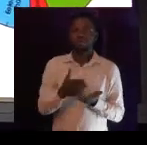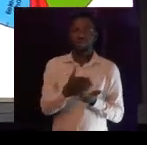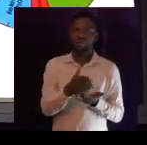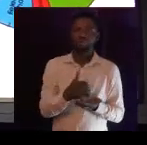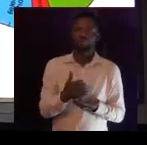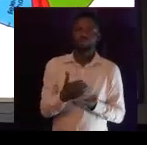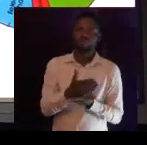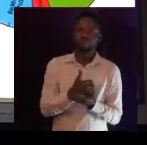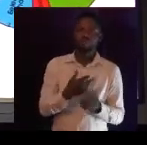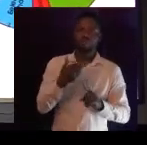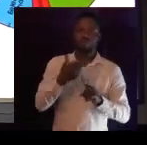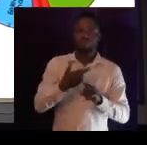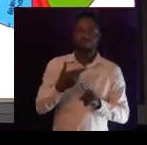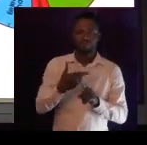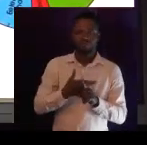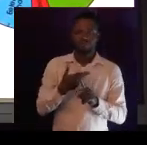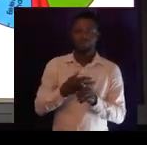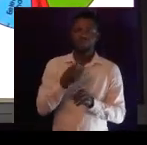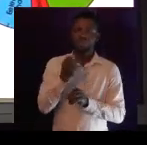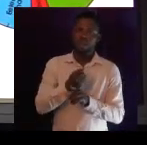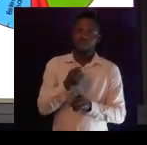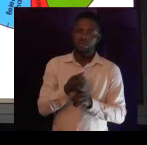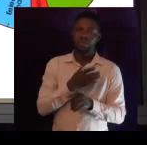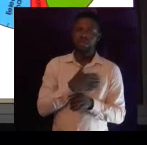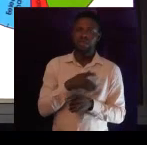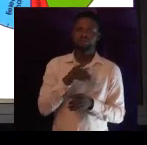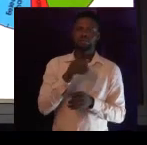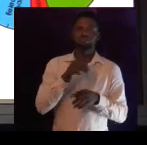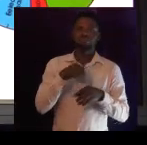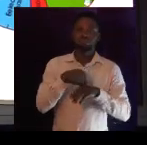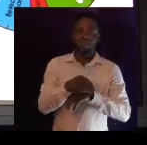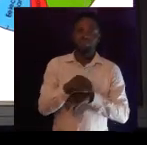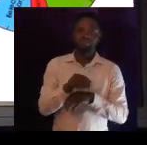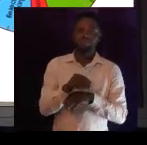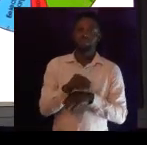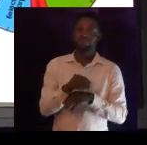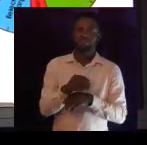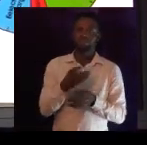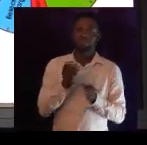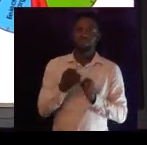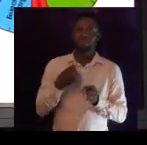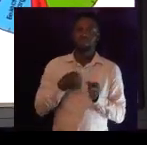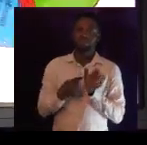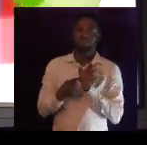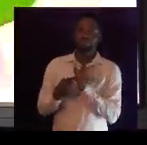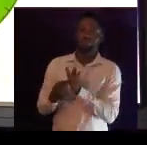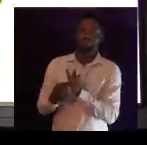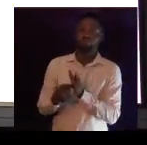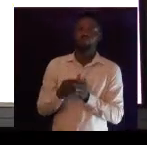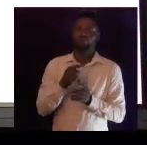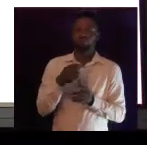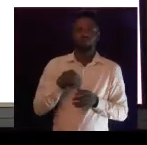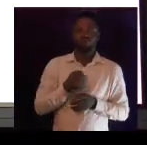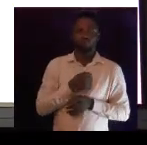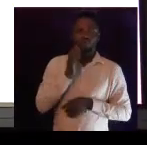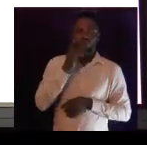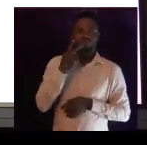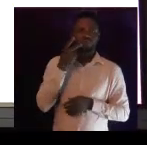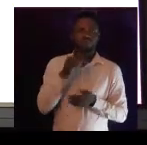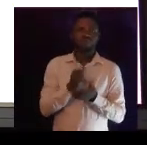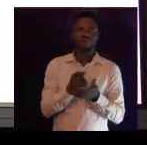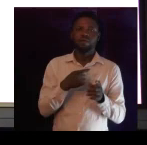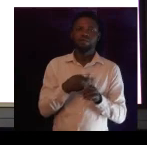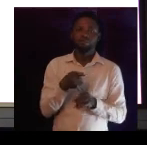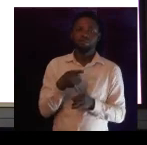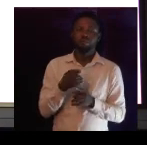collection, rent, salaries, and text message. Now, if we zoom into this pie chart, we will